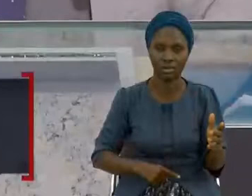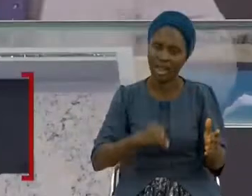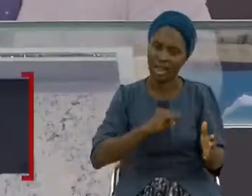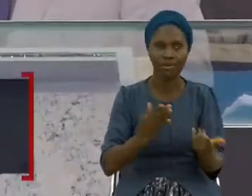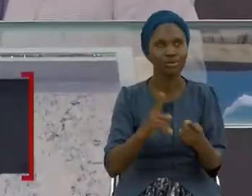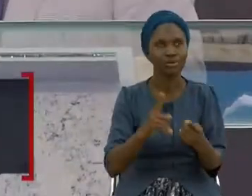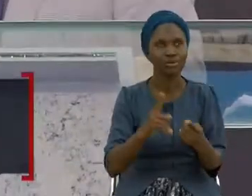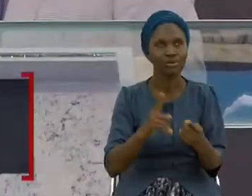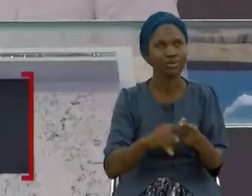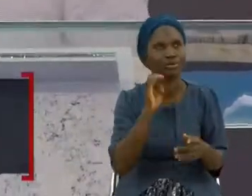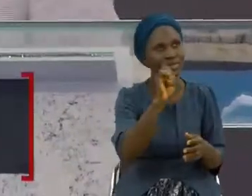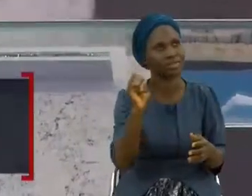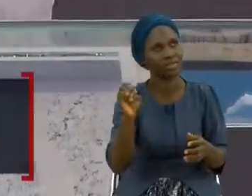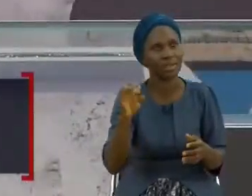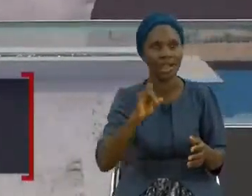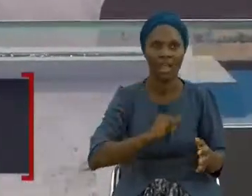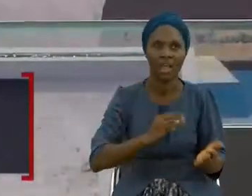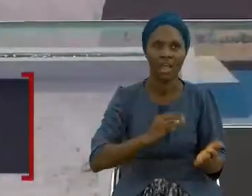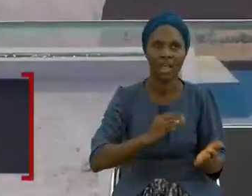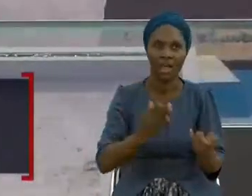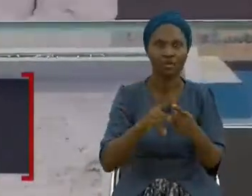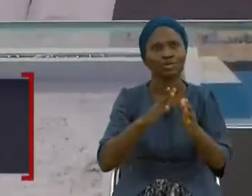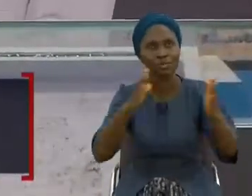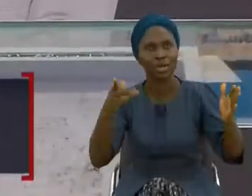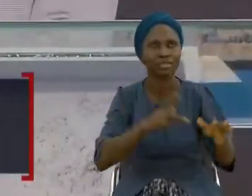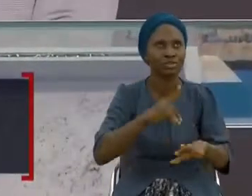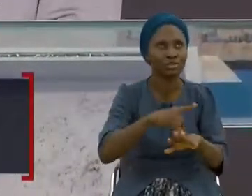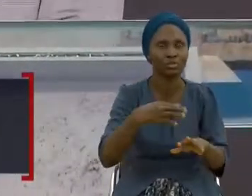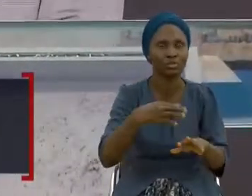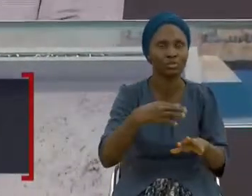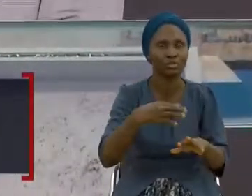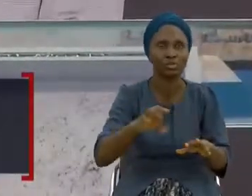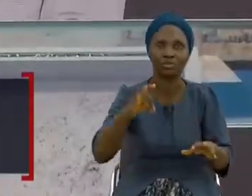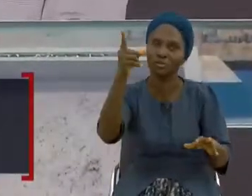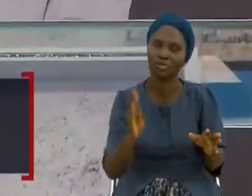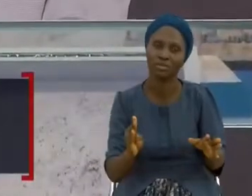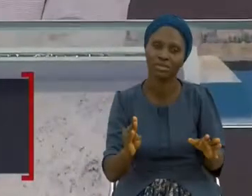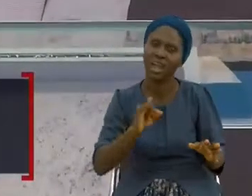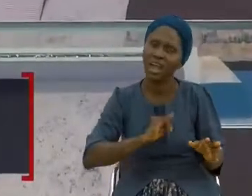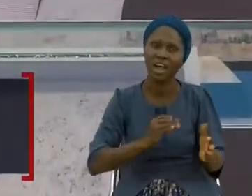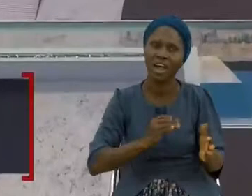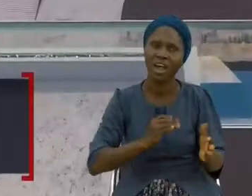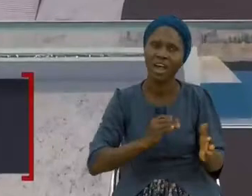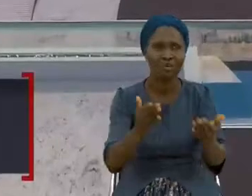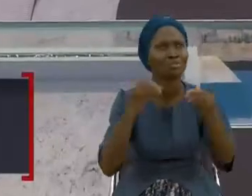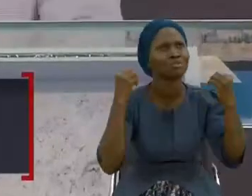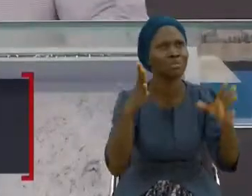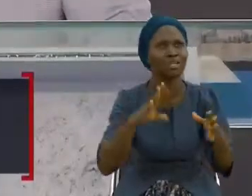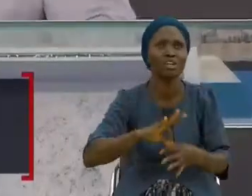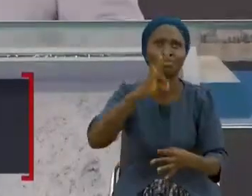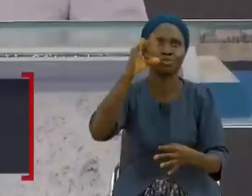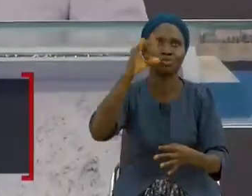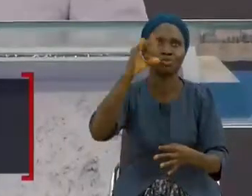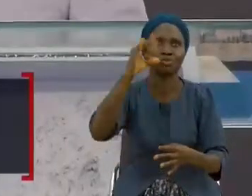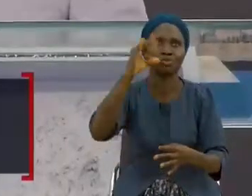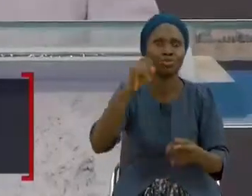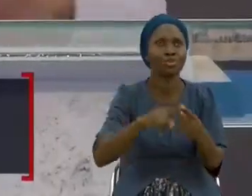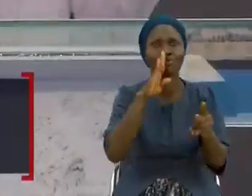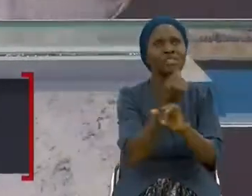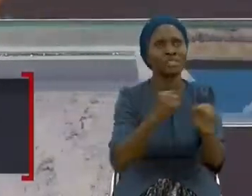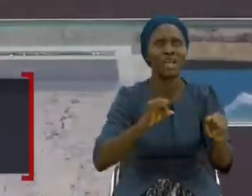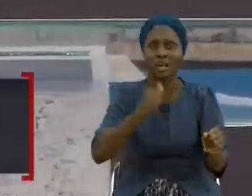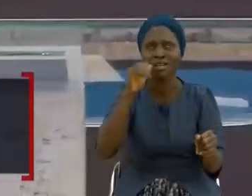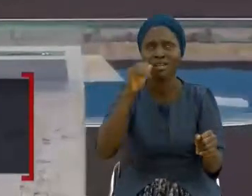the kingdom of god i want many souls to be saved i'm seeking great things for the lord